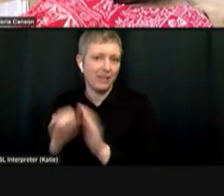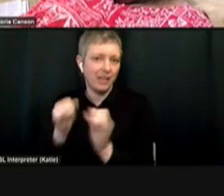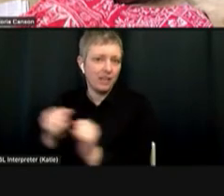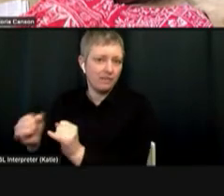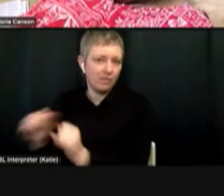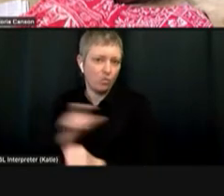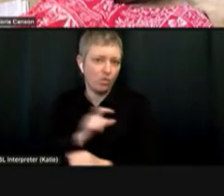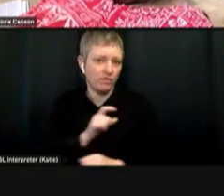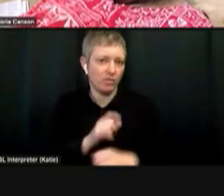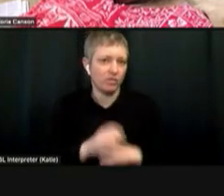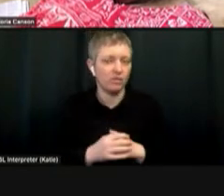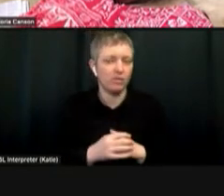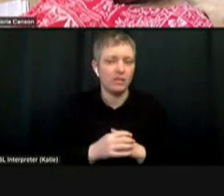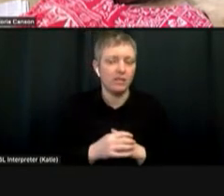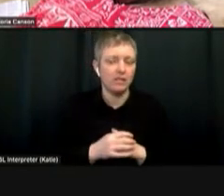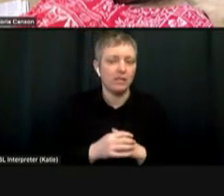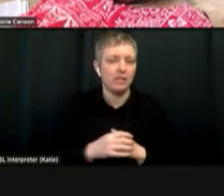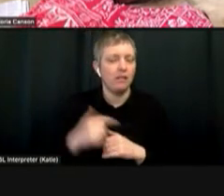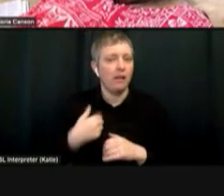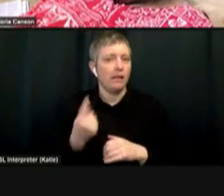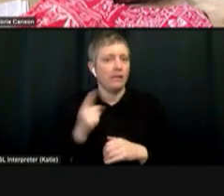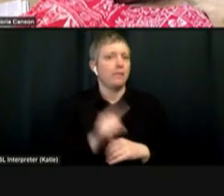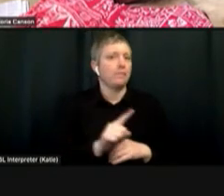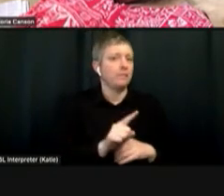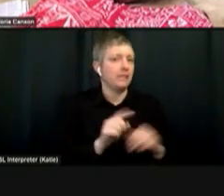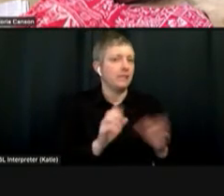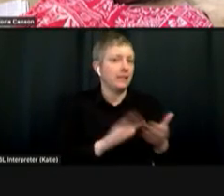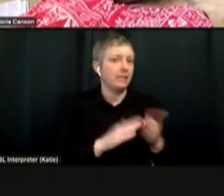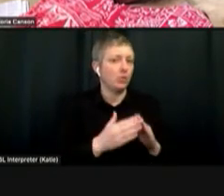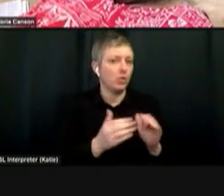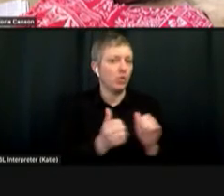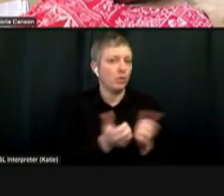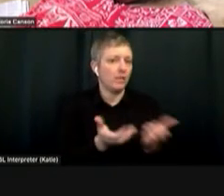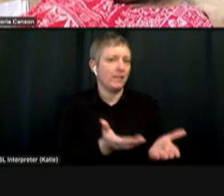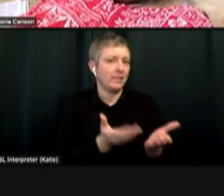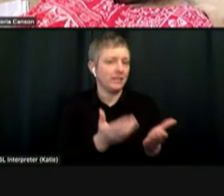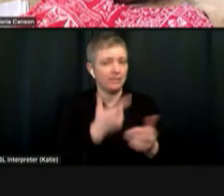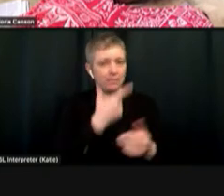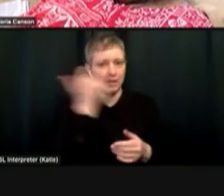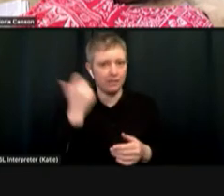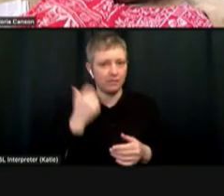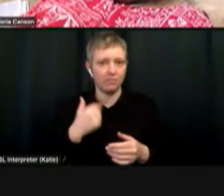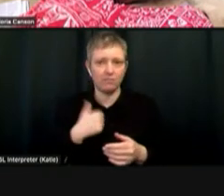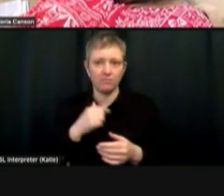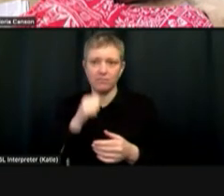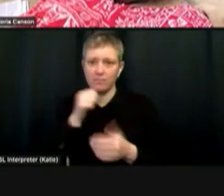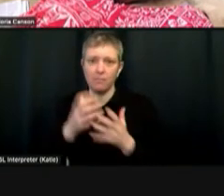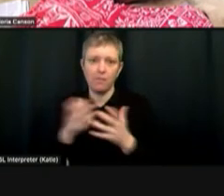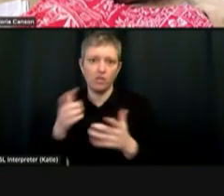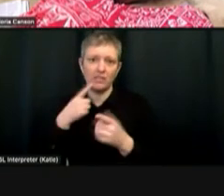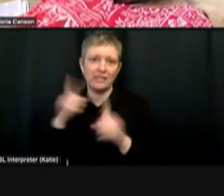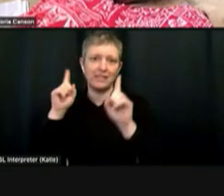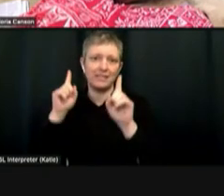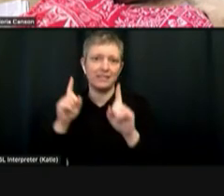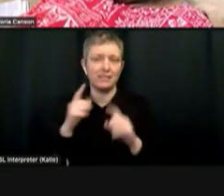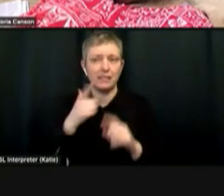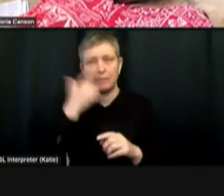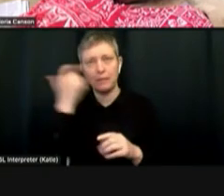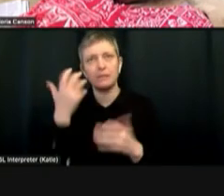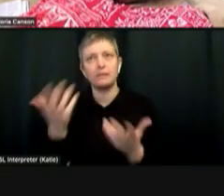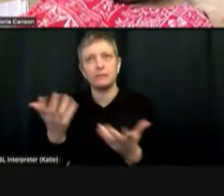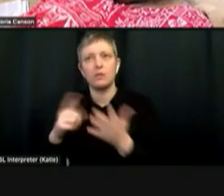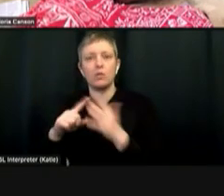this because I didn't have much success, frankly, you know, originally, because they said it wasn't part of the settlement agreement.